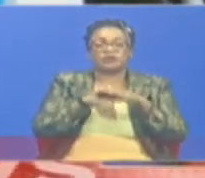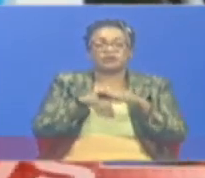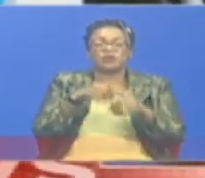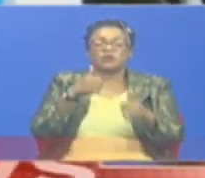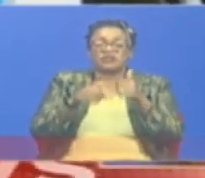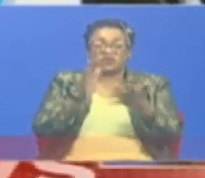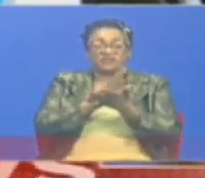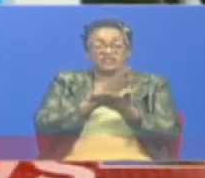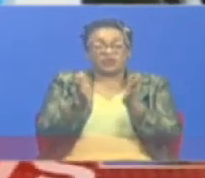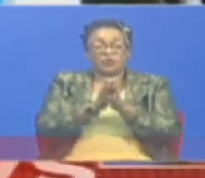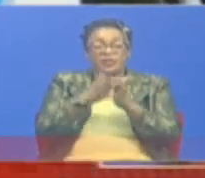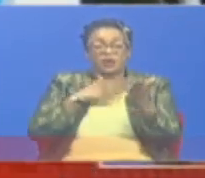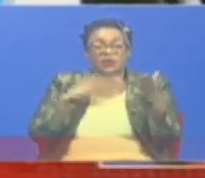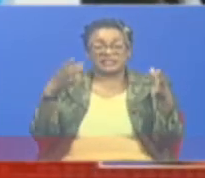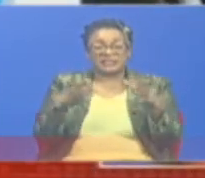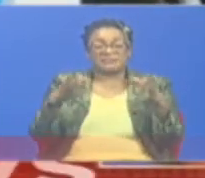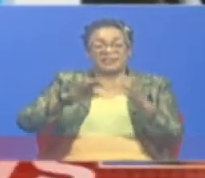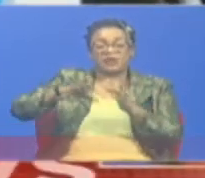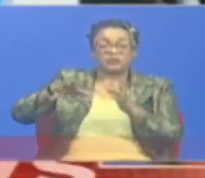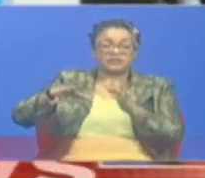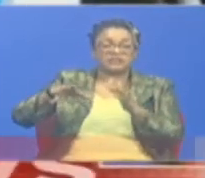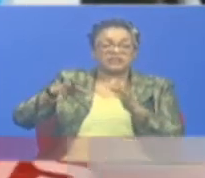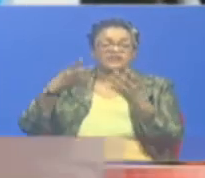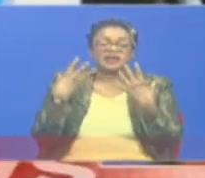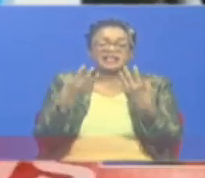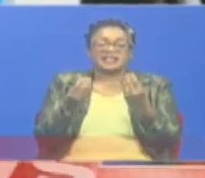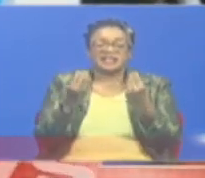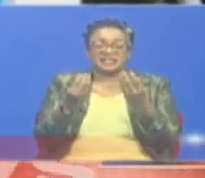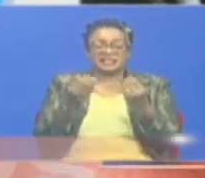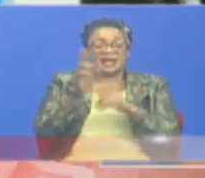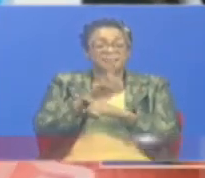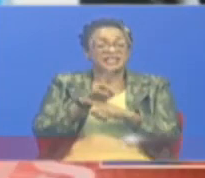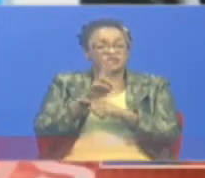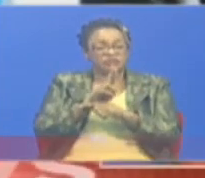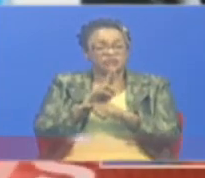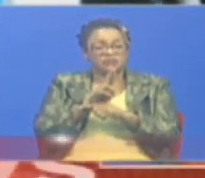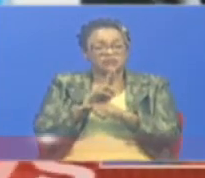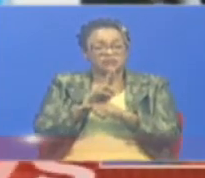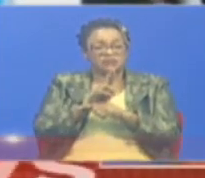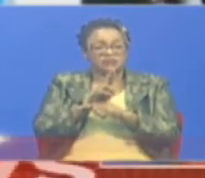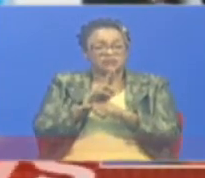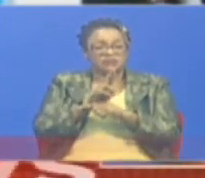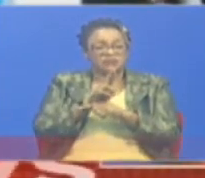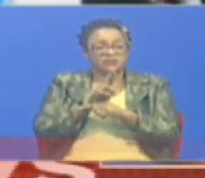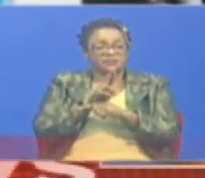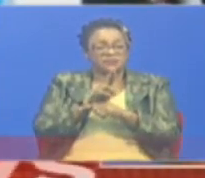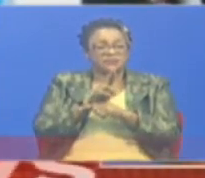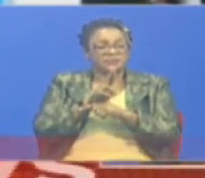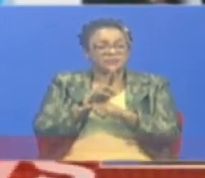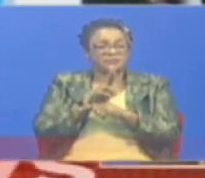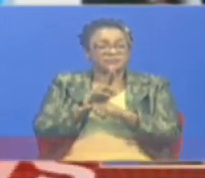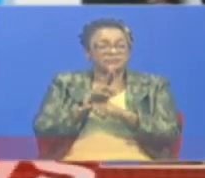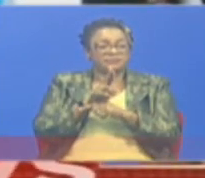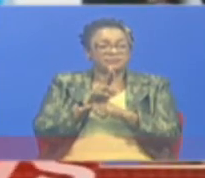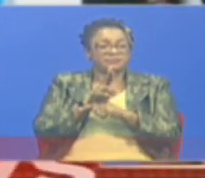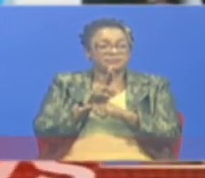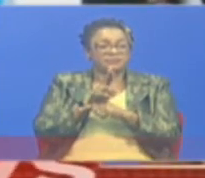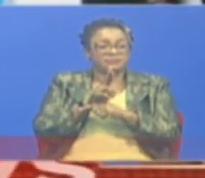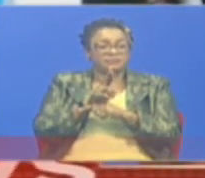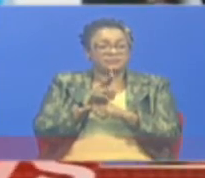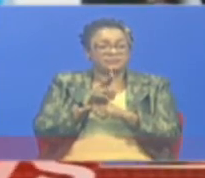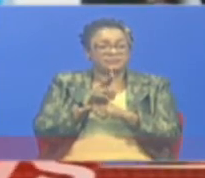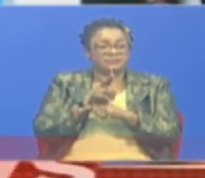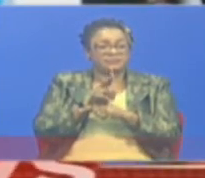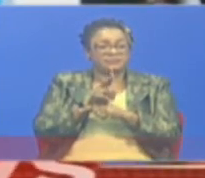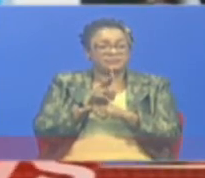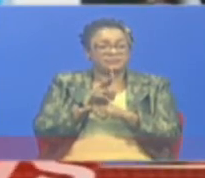shared with our teams in the counties for easy application. And of importance is this issue